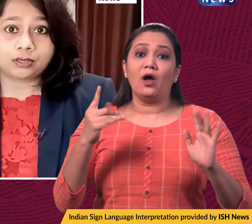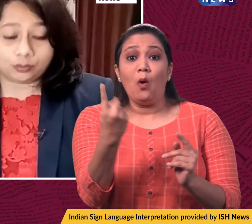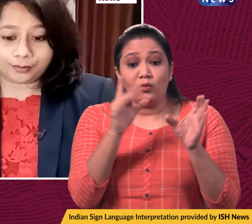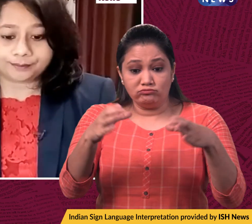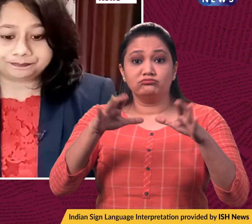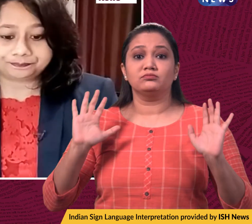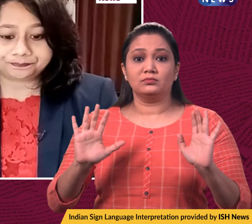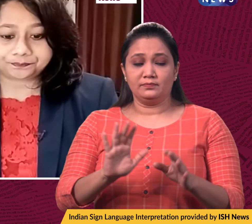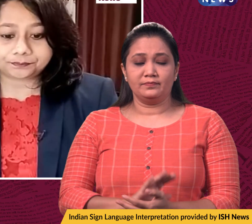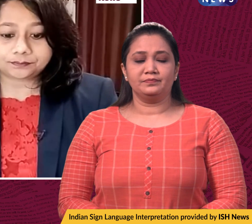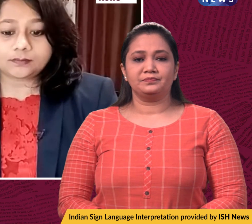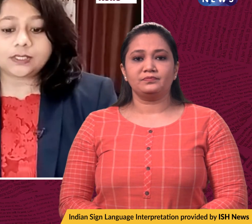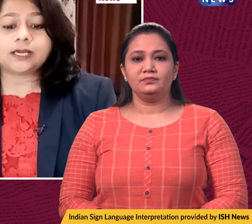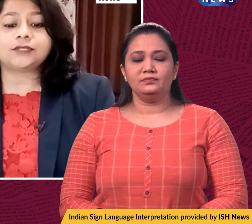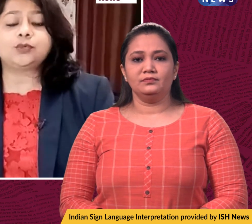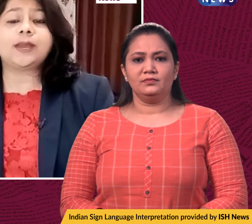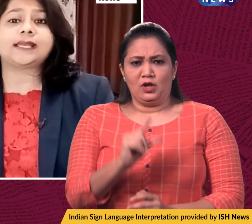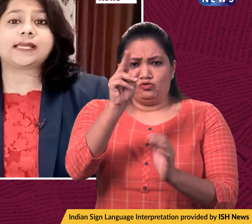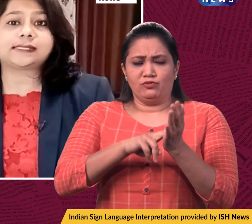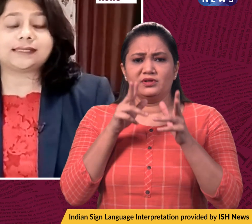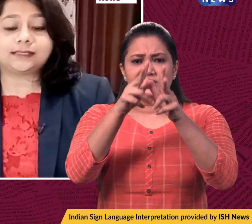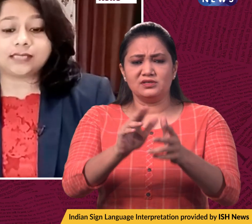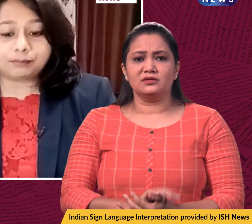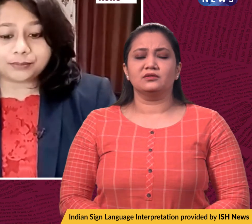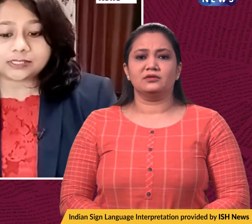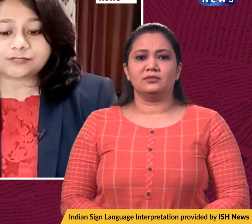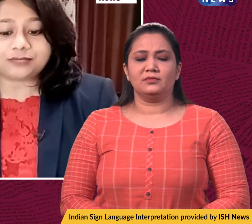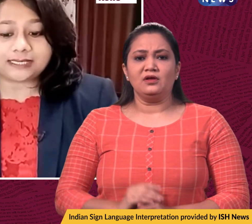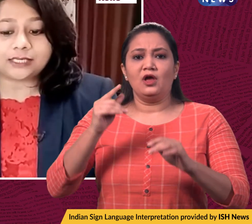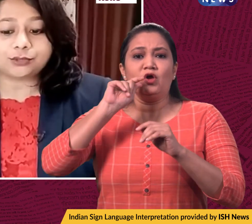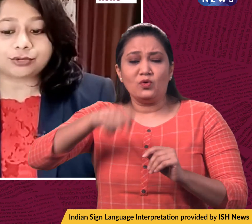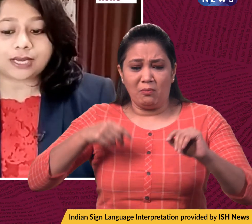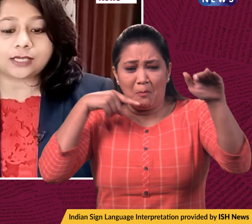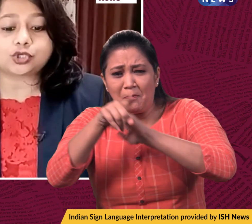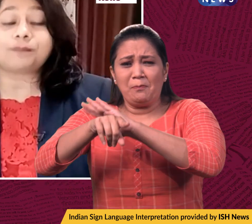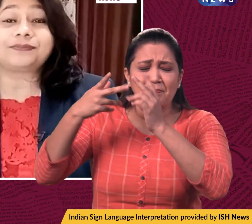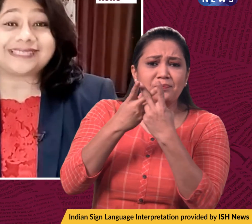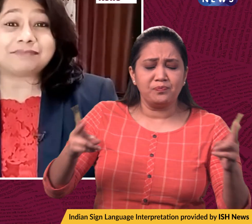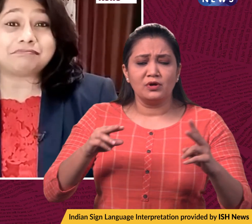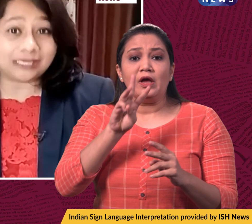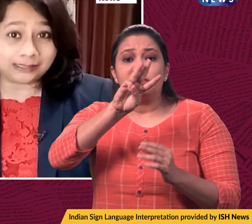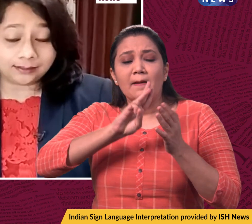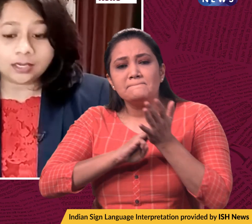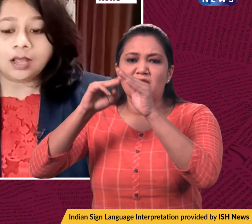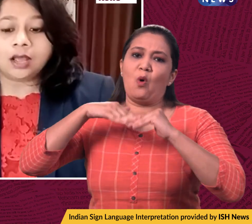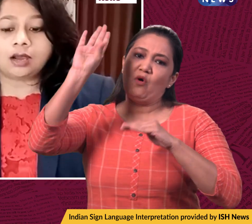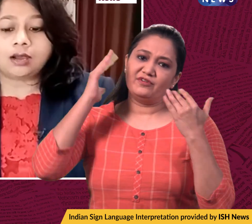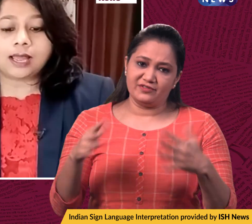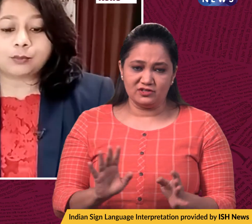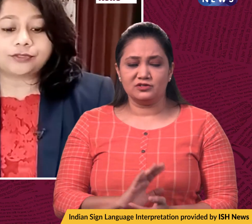Mariupol alone. Now, the UN has said that the numbers fleeing Ukraine top 3